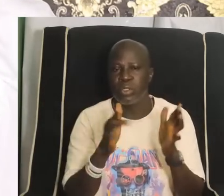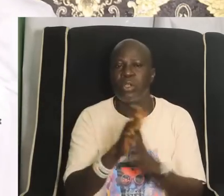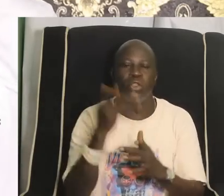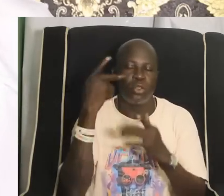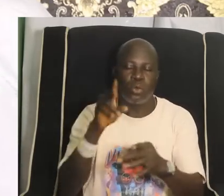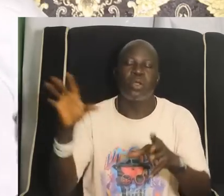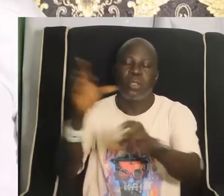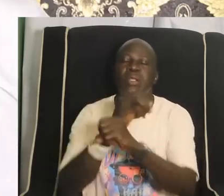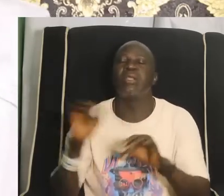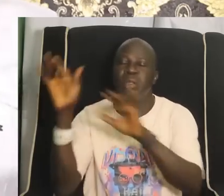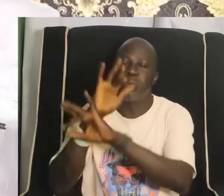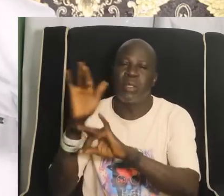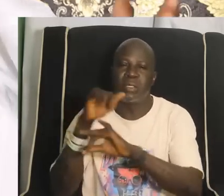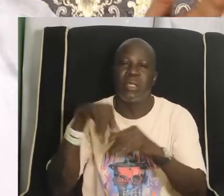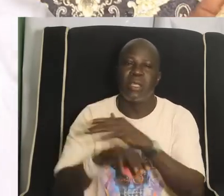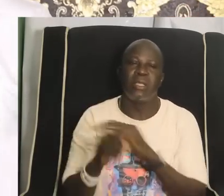of Jesus.